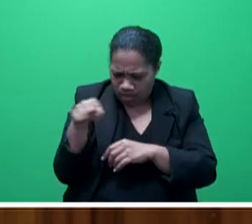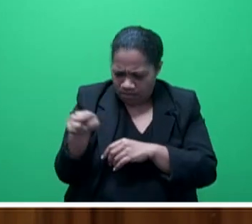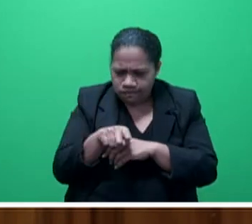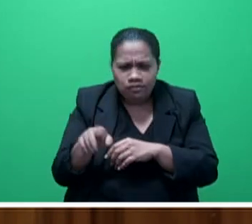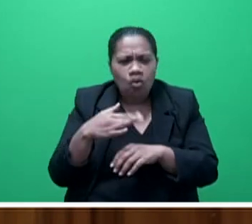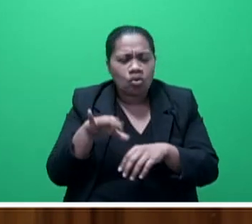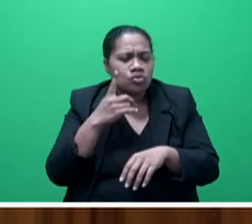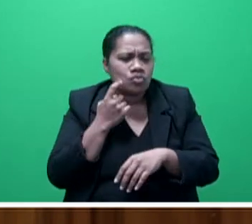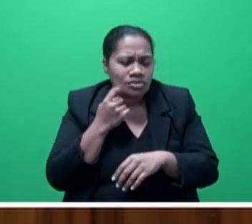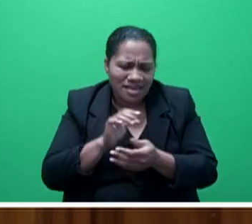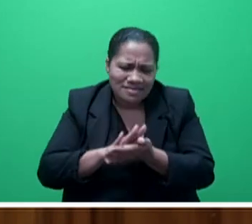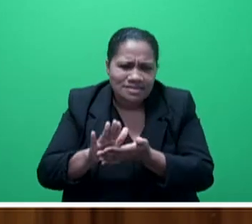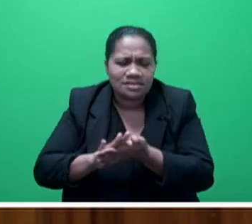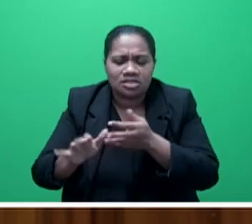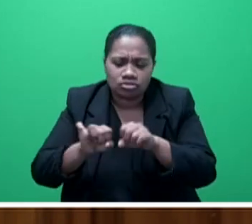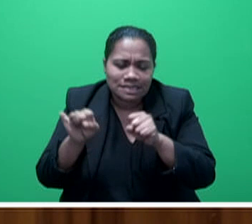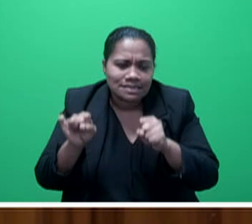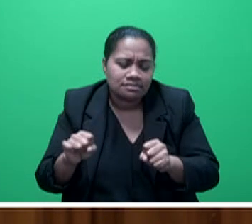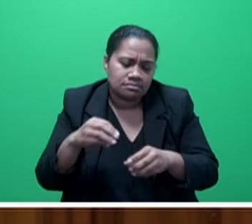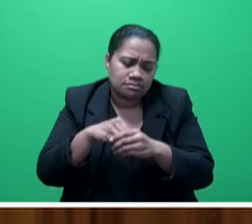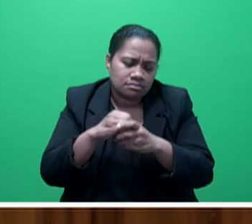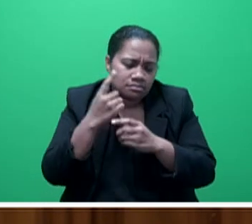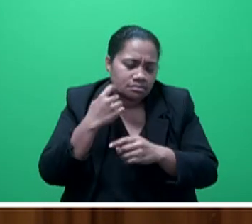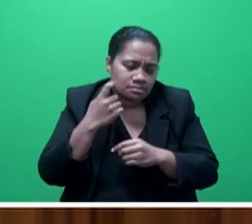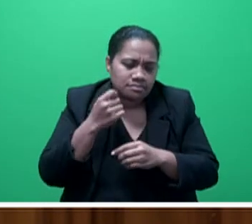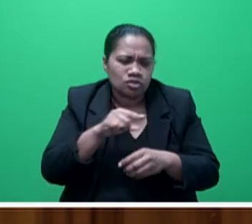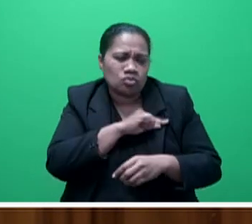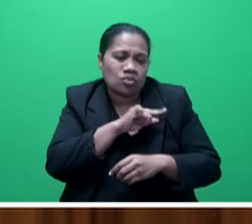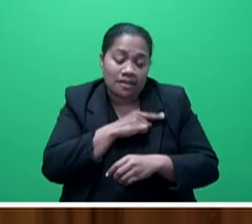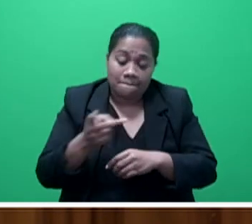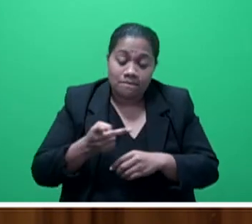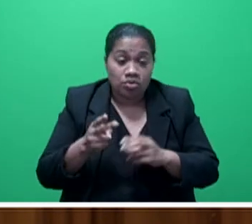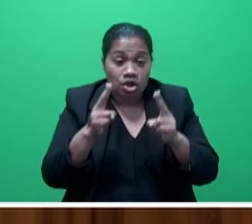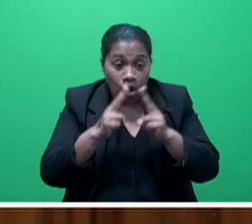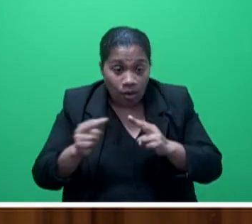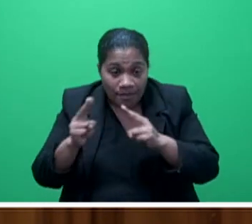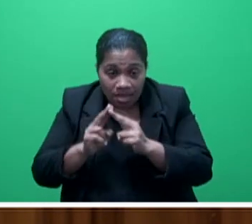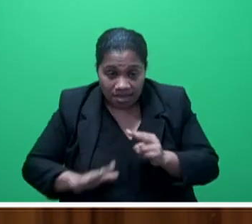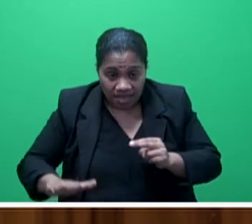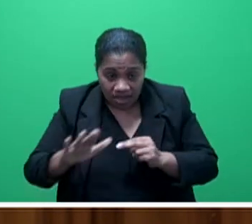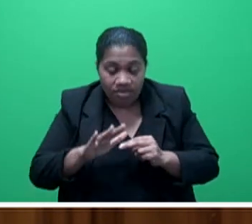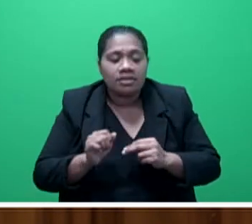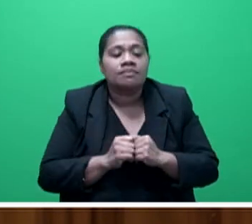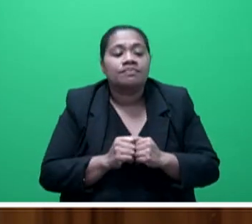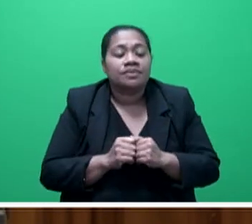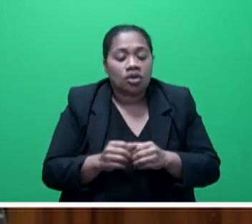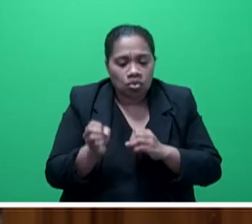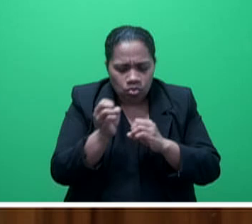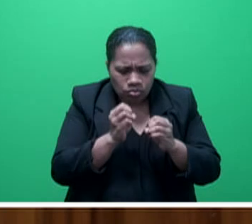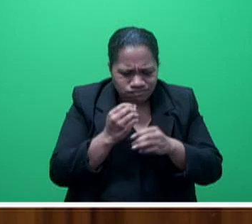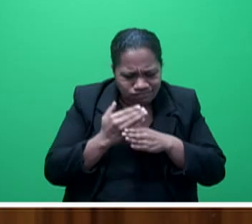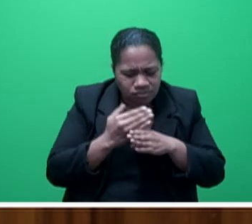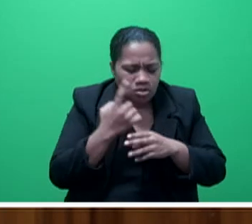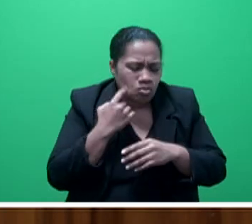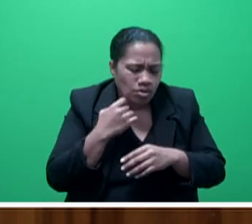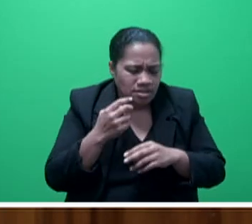sanitation systems, including water and effluent quality, in both urban areas operated by the Water Authority of Fiji and